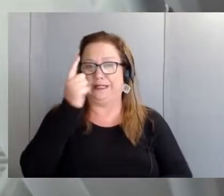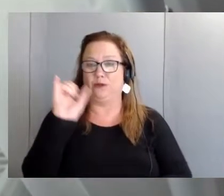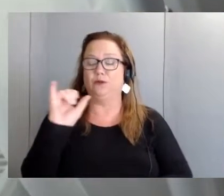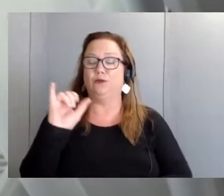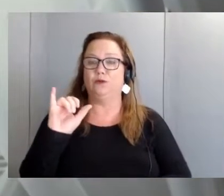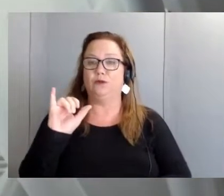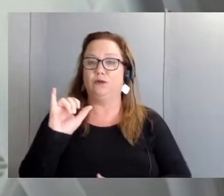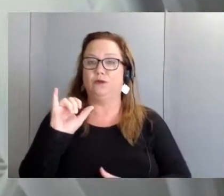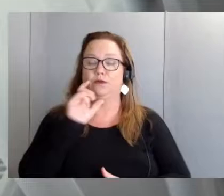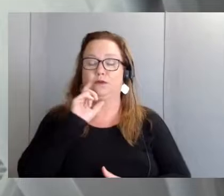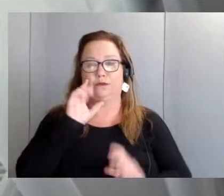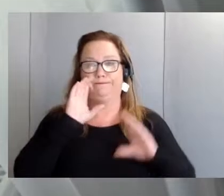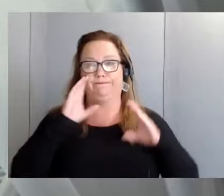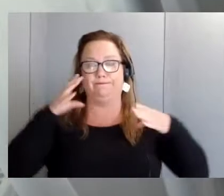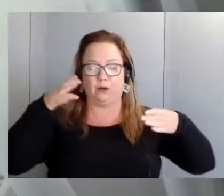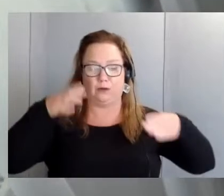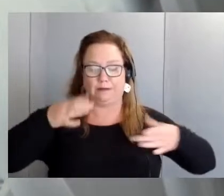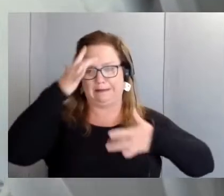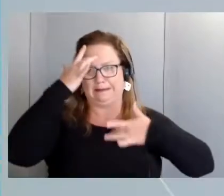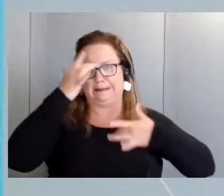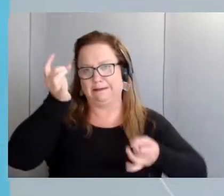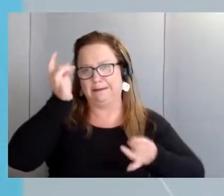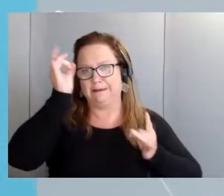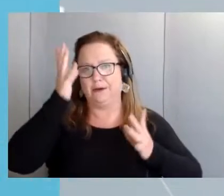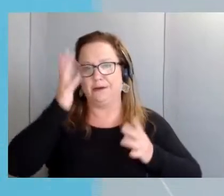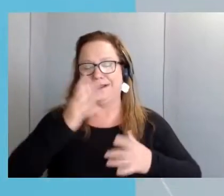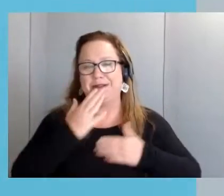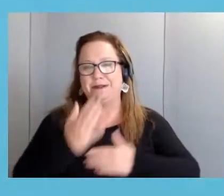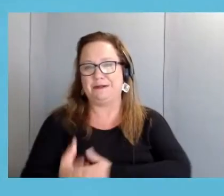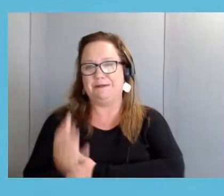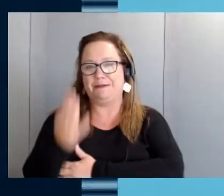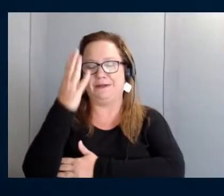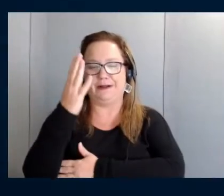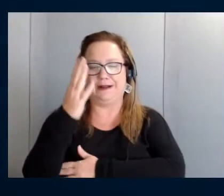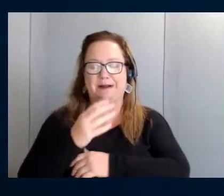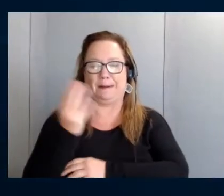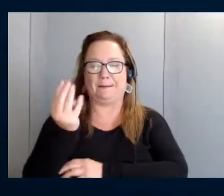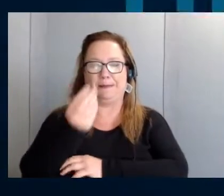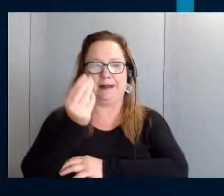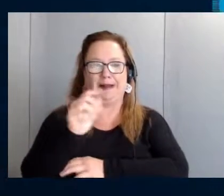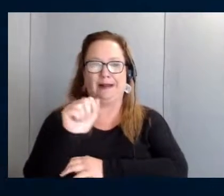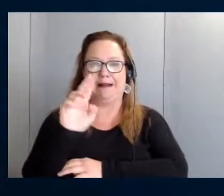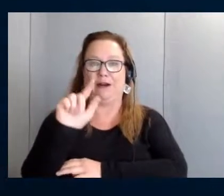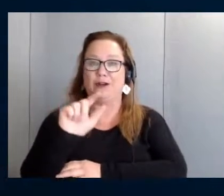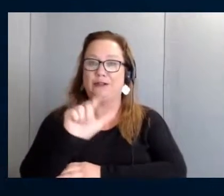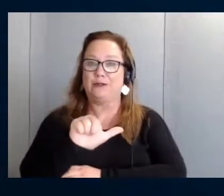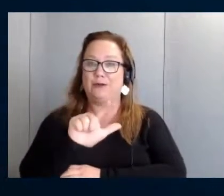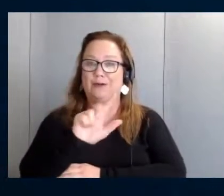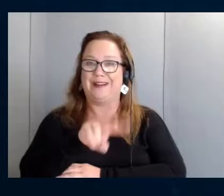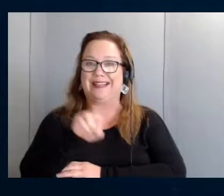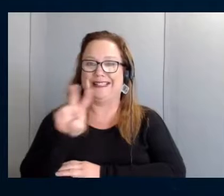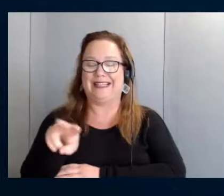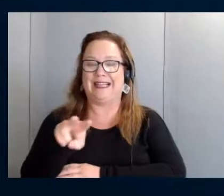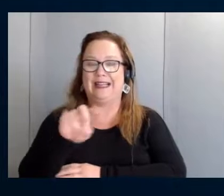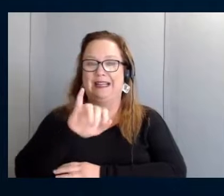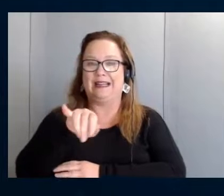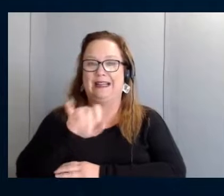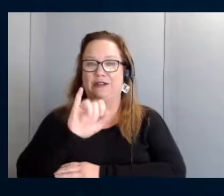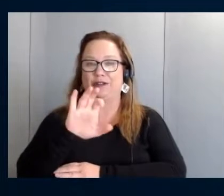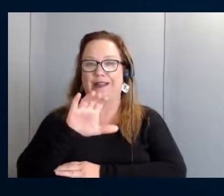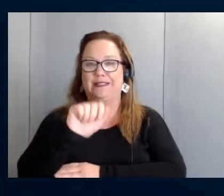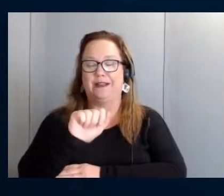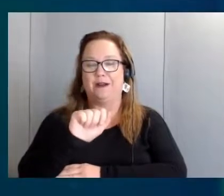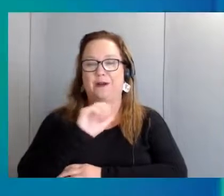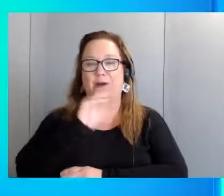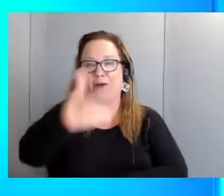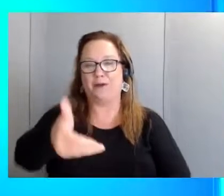this devastating disease. Good morning. It is Monday, August 22nd. I'm Jessica Lovell, and welcome into the Morning Medical